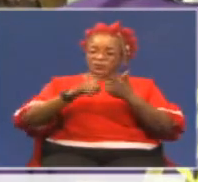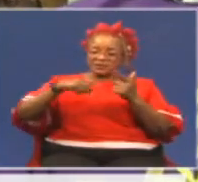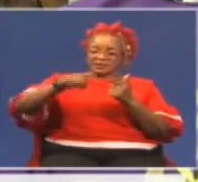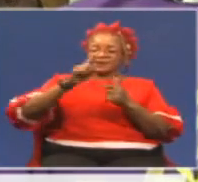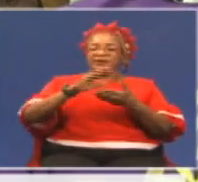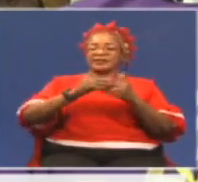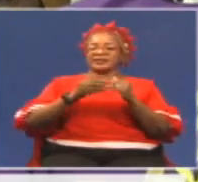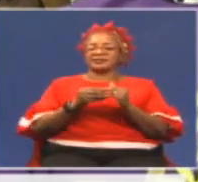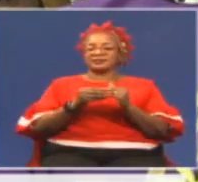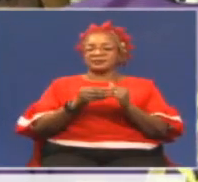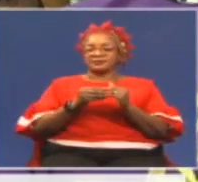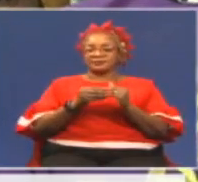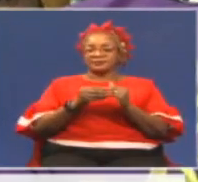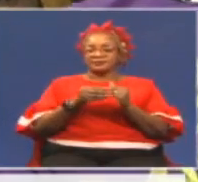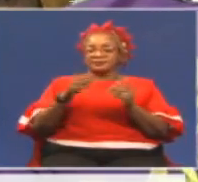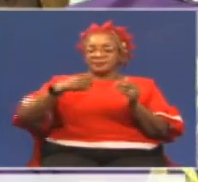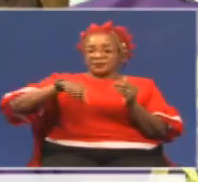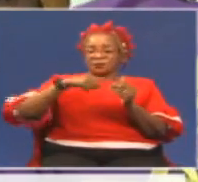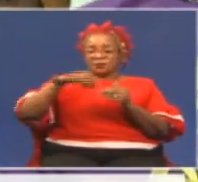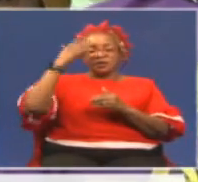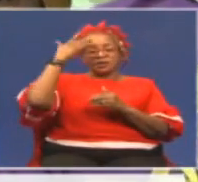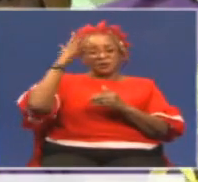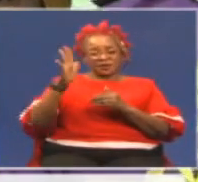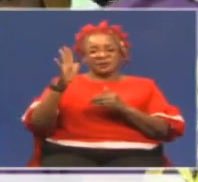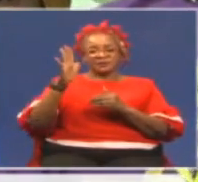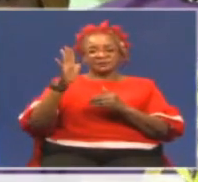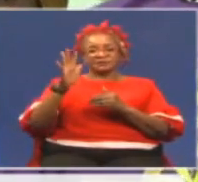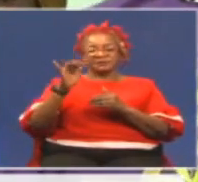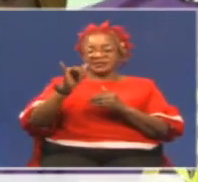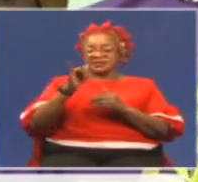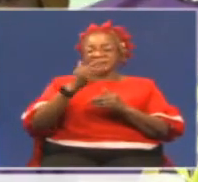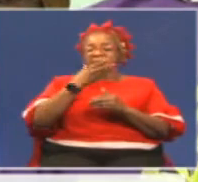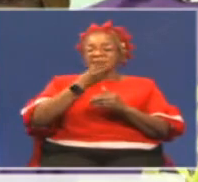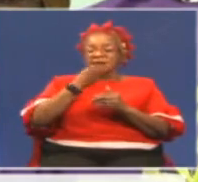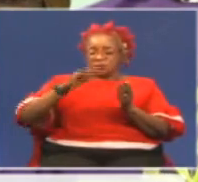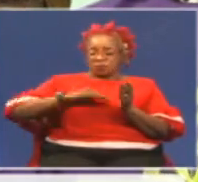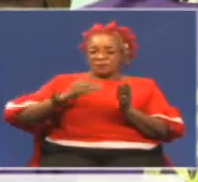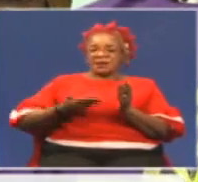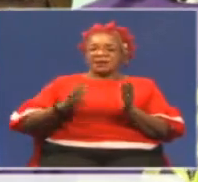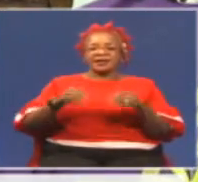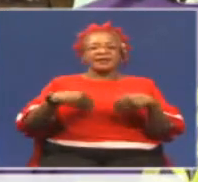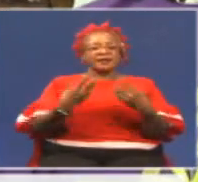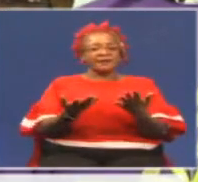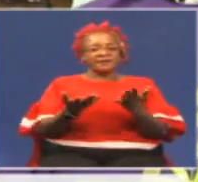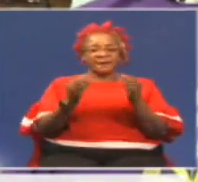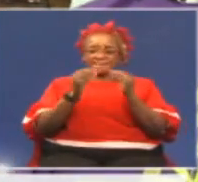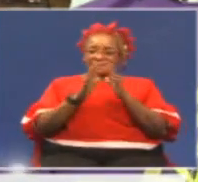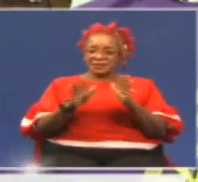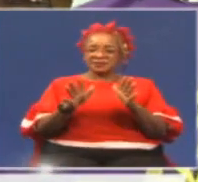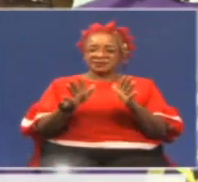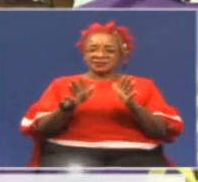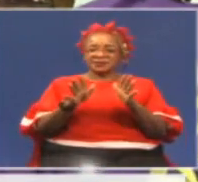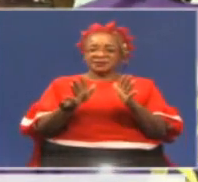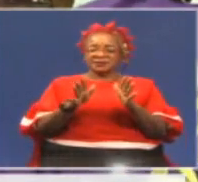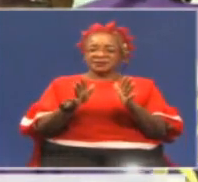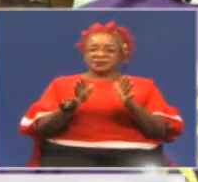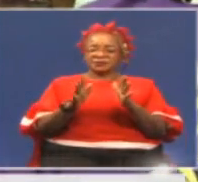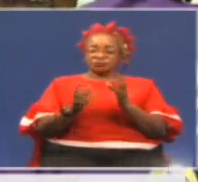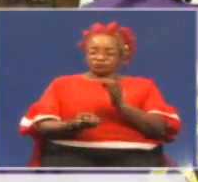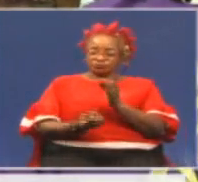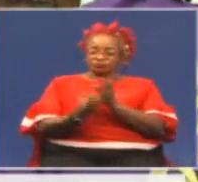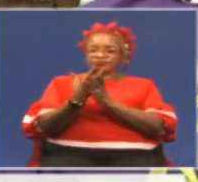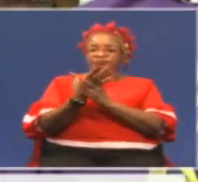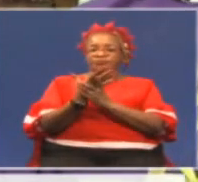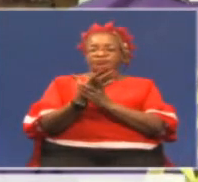created. We know this man and human, he gave them blessings to go and procreate as